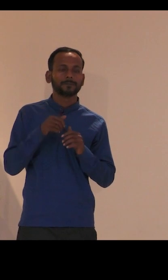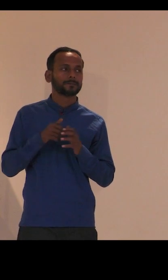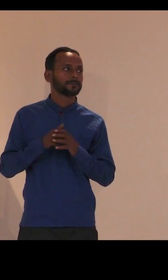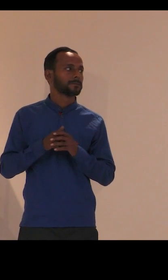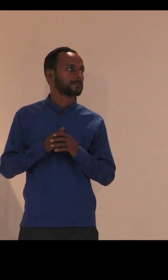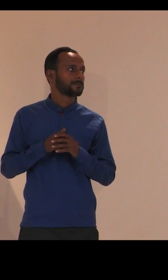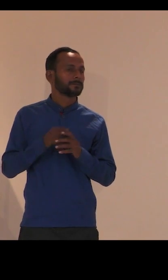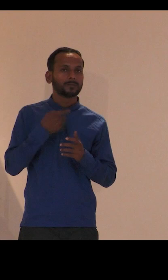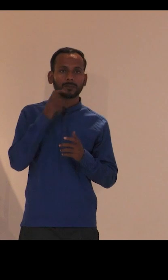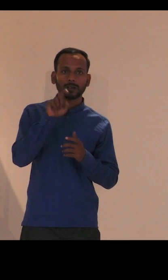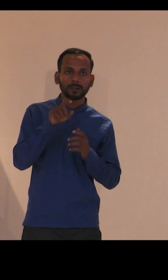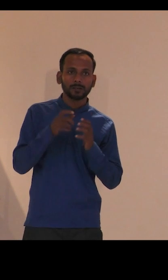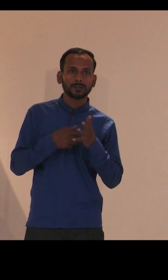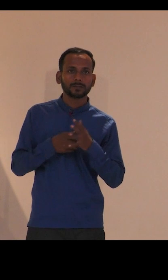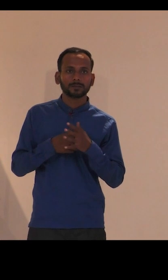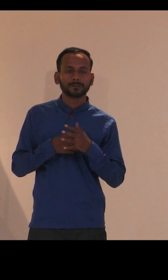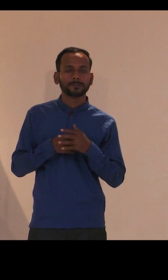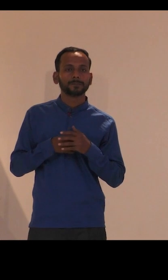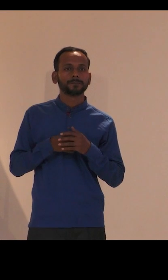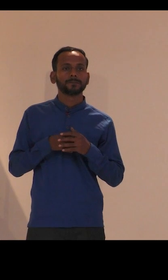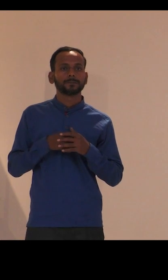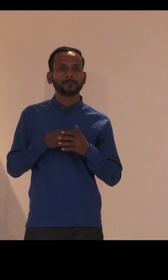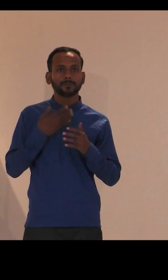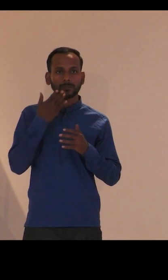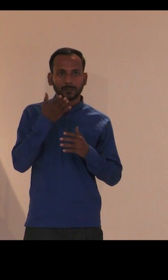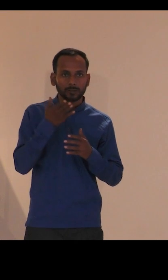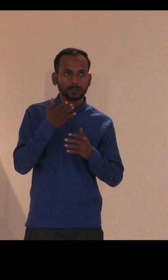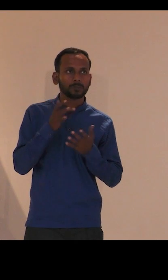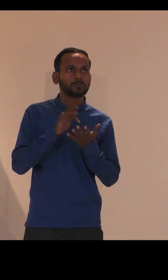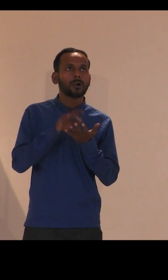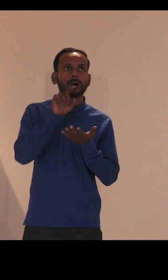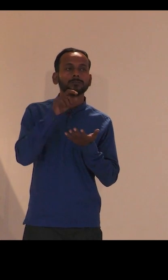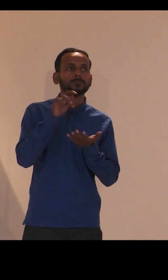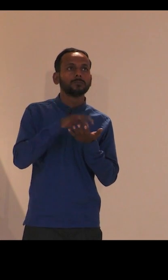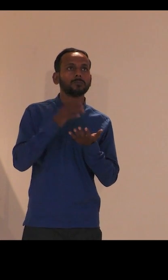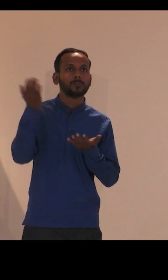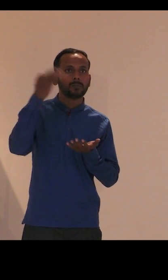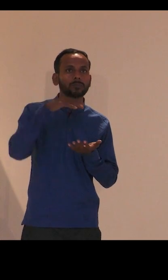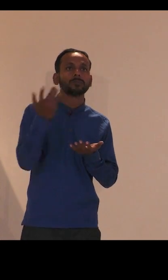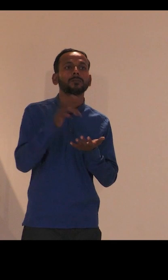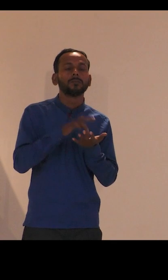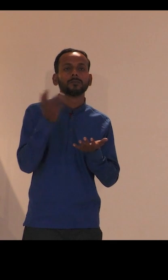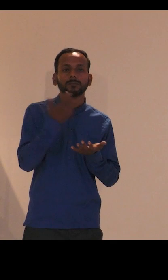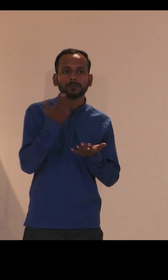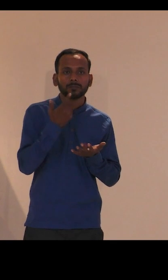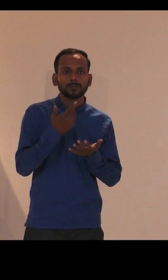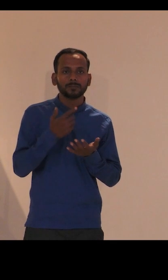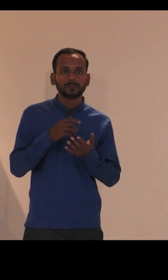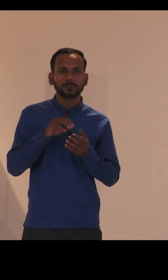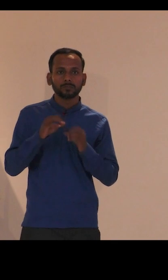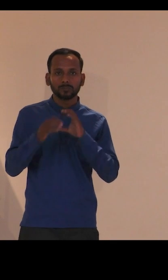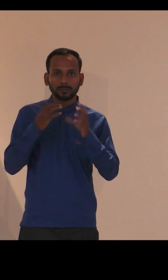so-and-so, to asking them their name, asking them where they came from, starting